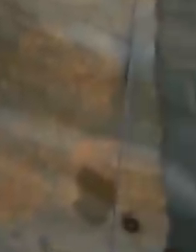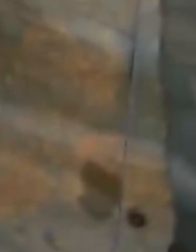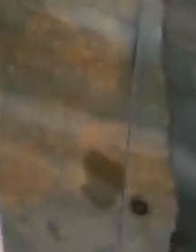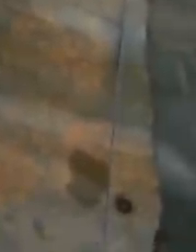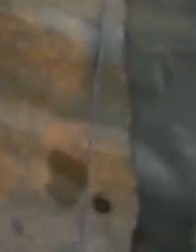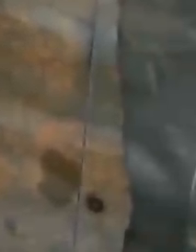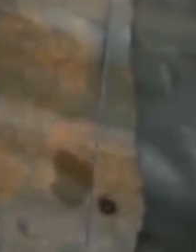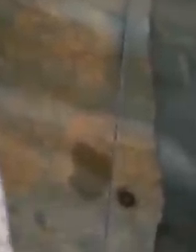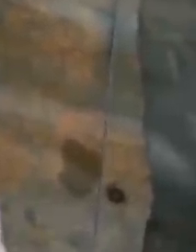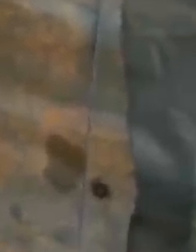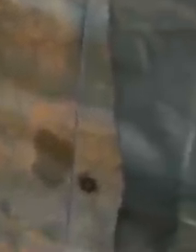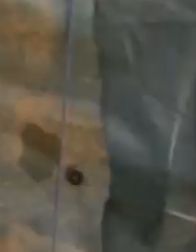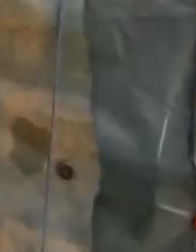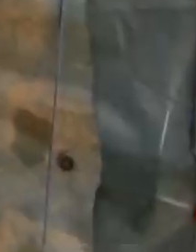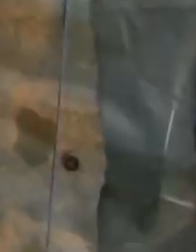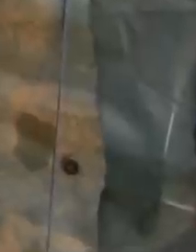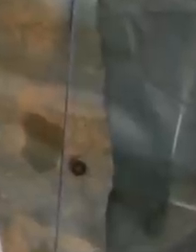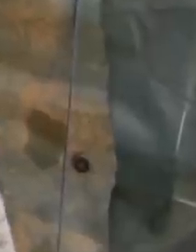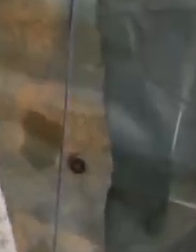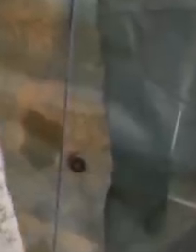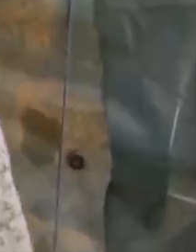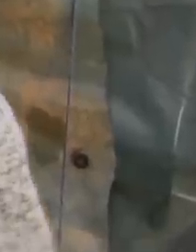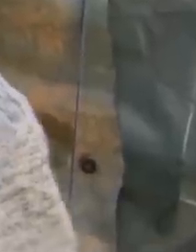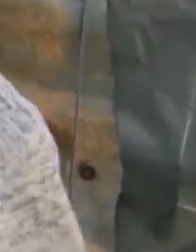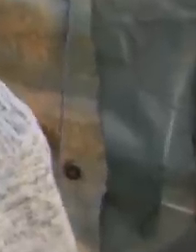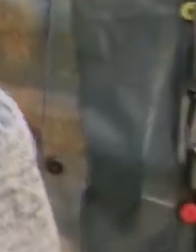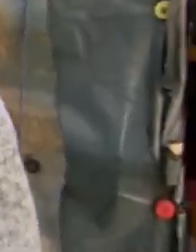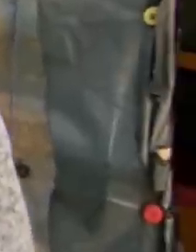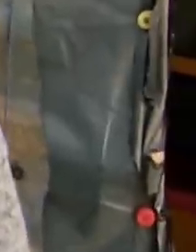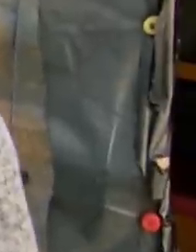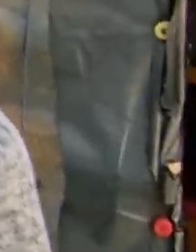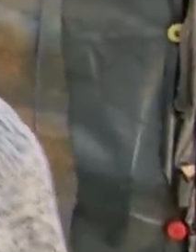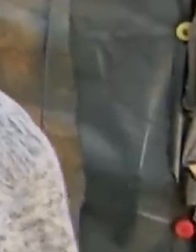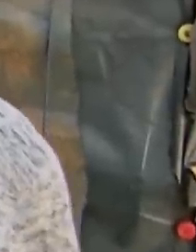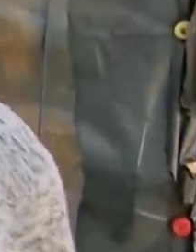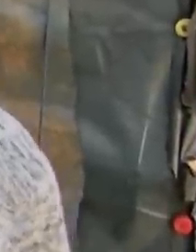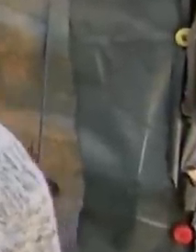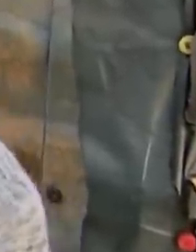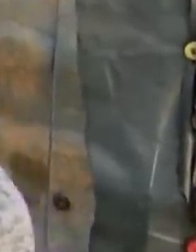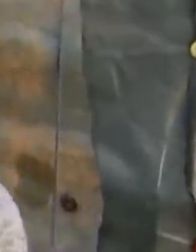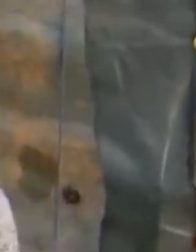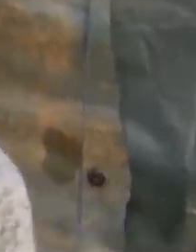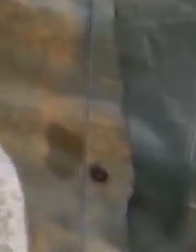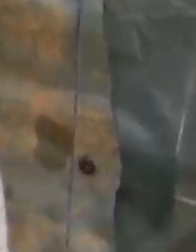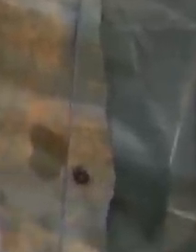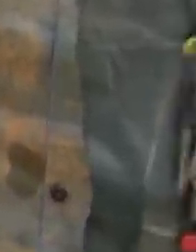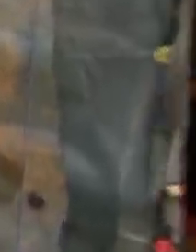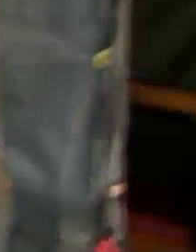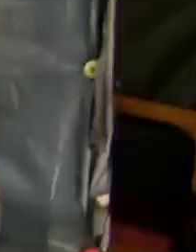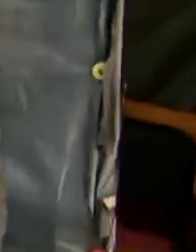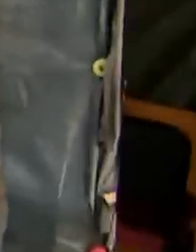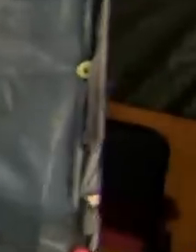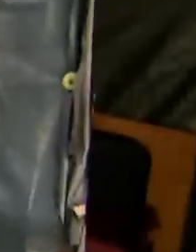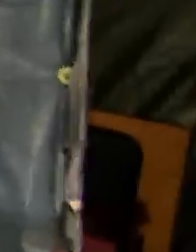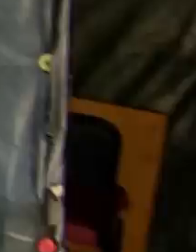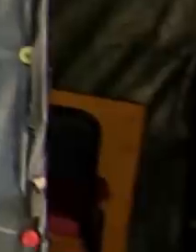life. I'm here because... How old are you? 20. I stopped